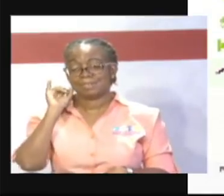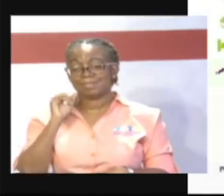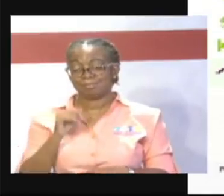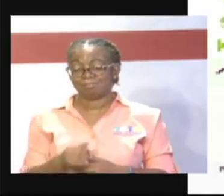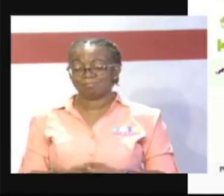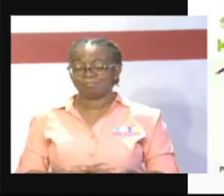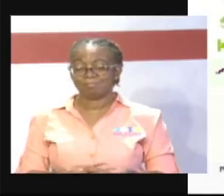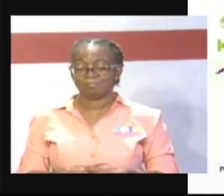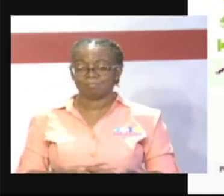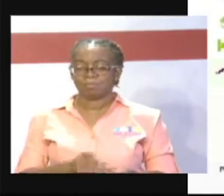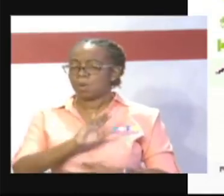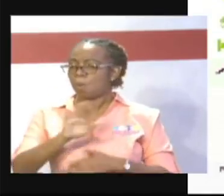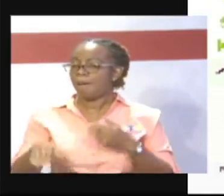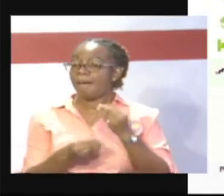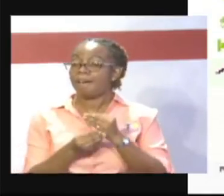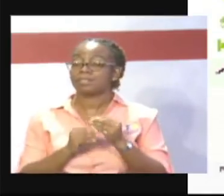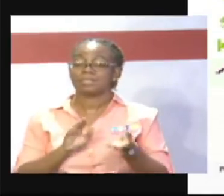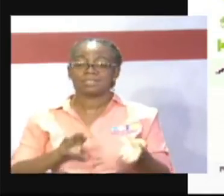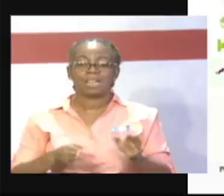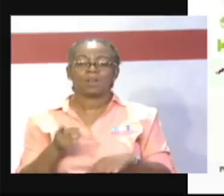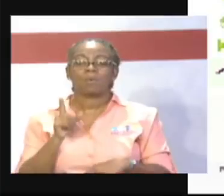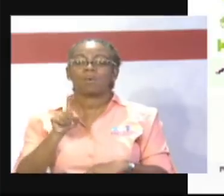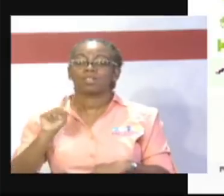and this has taken the death toll to